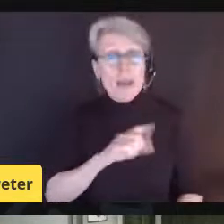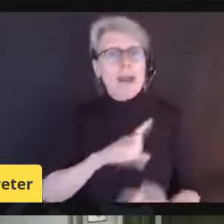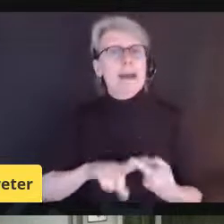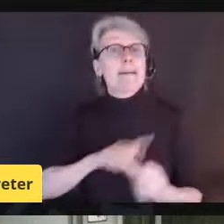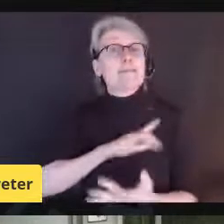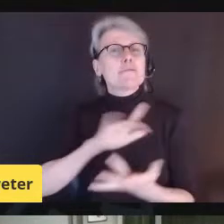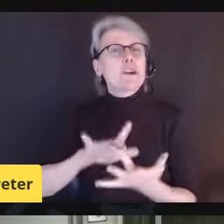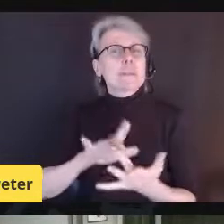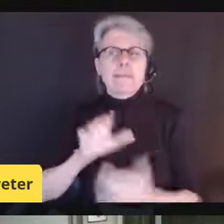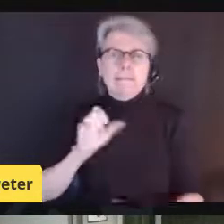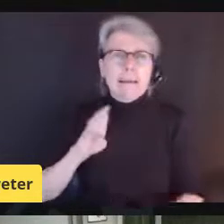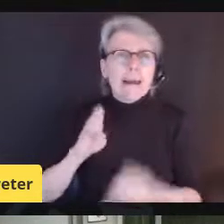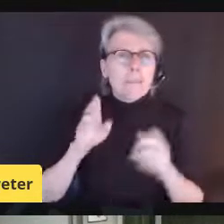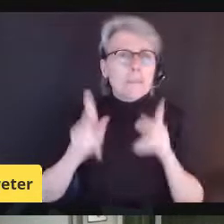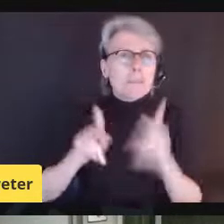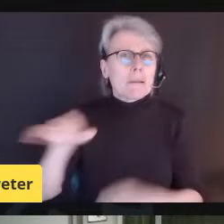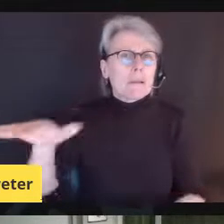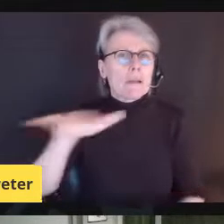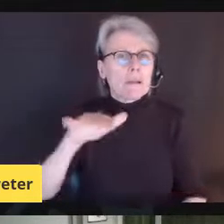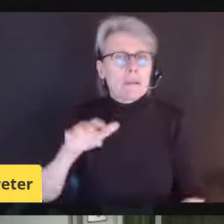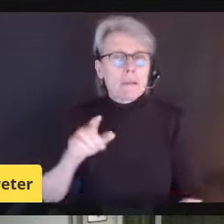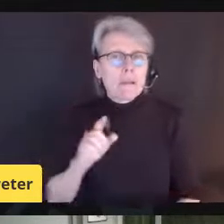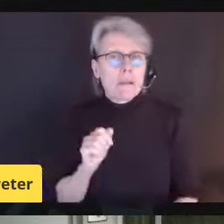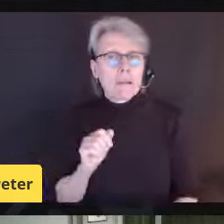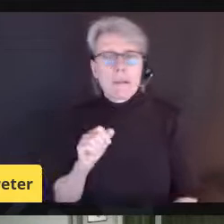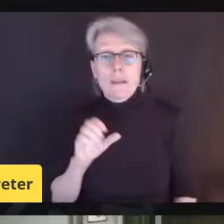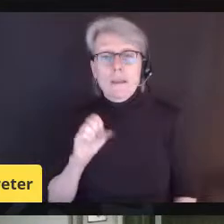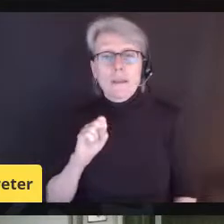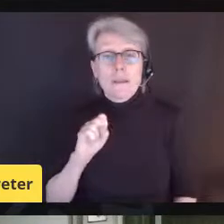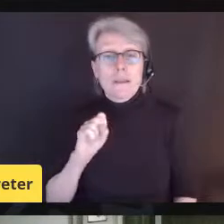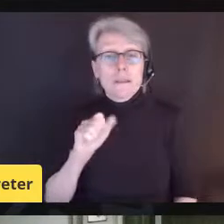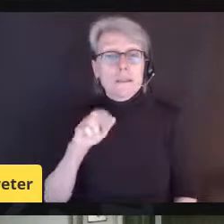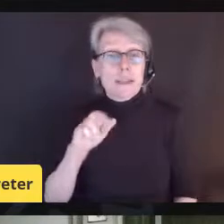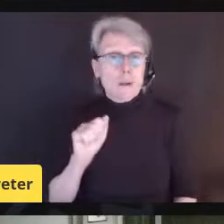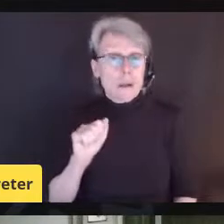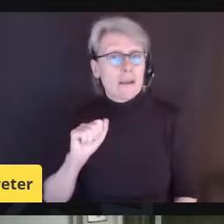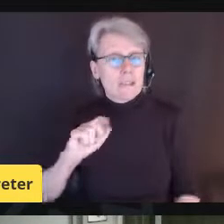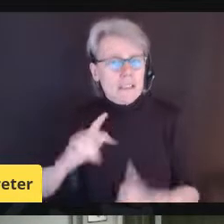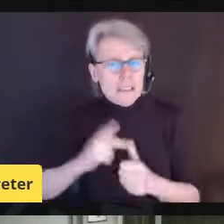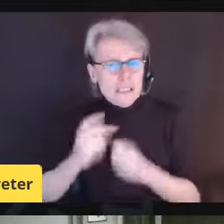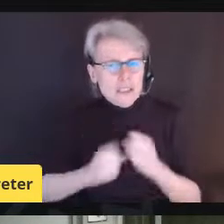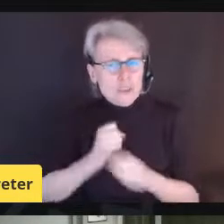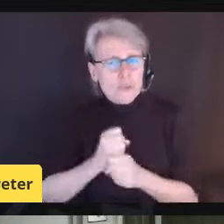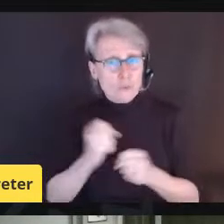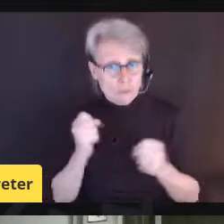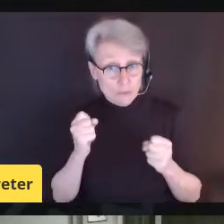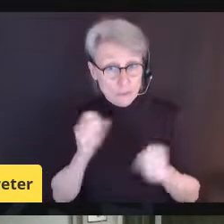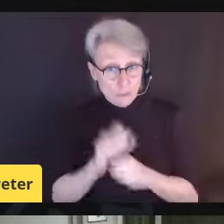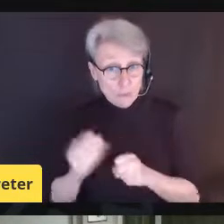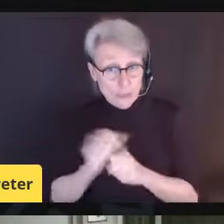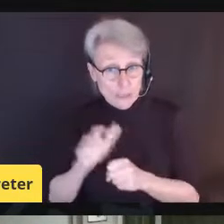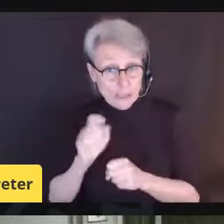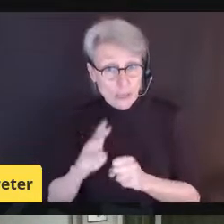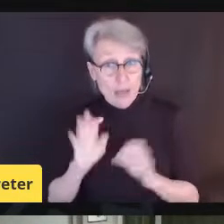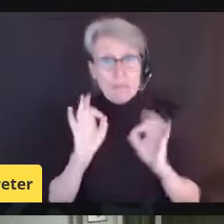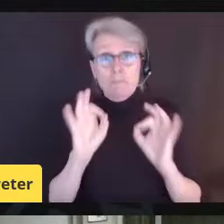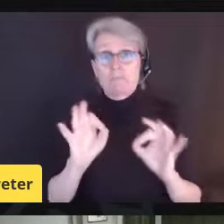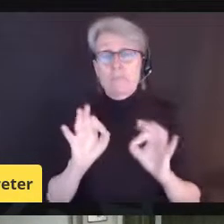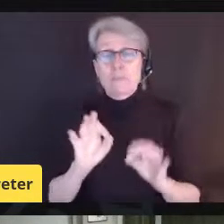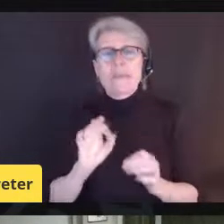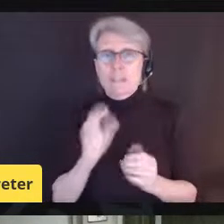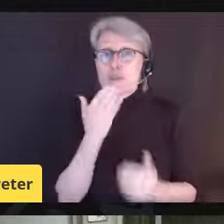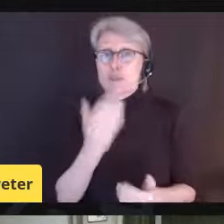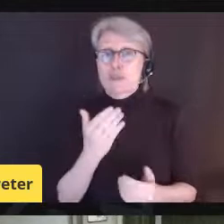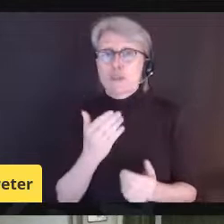very, happy to hear that Sarah, even at second year, you're already working in a lab. I think that until you're actually doing